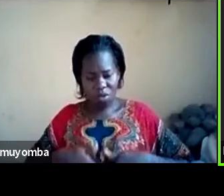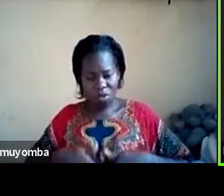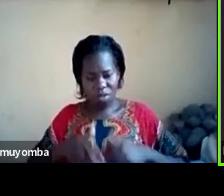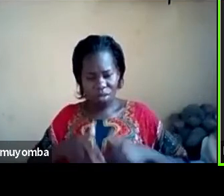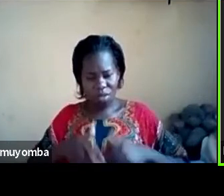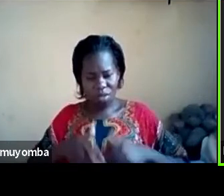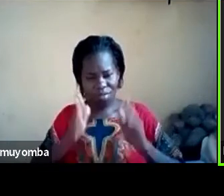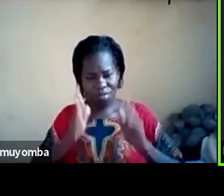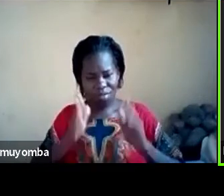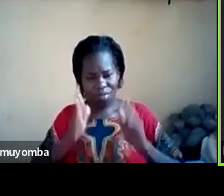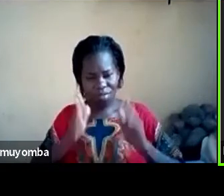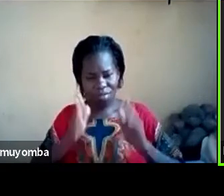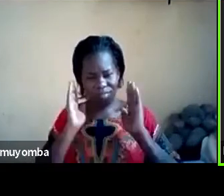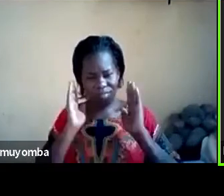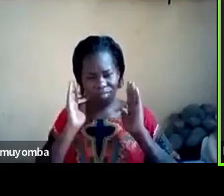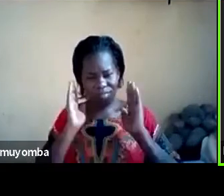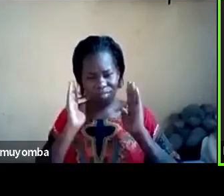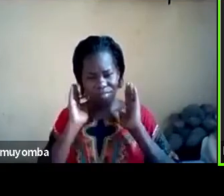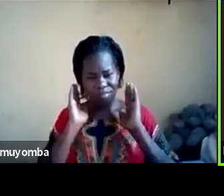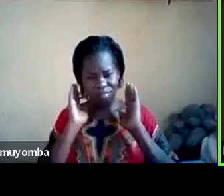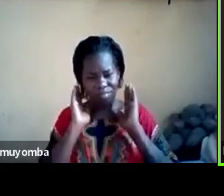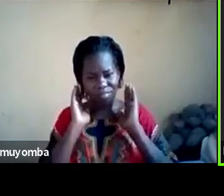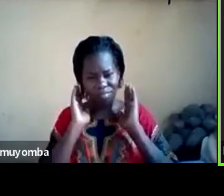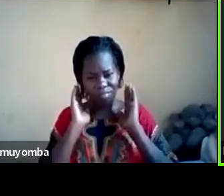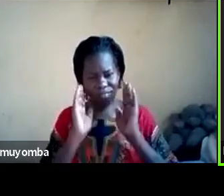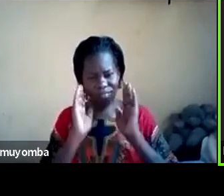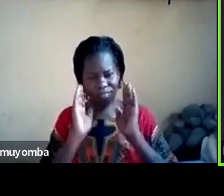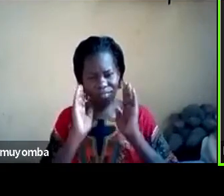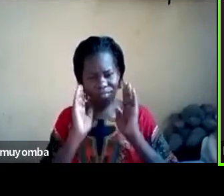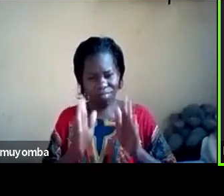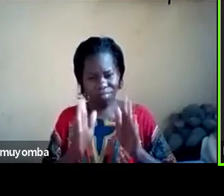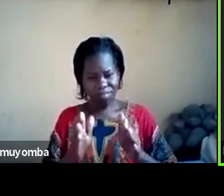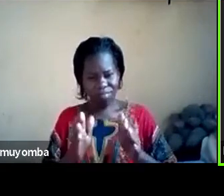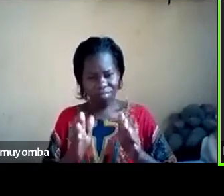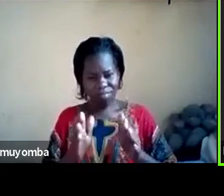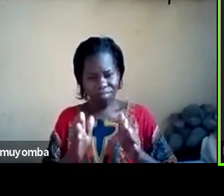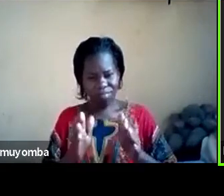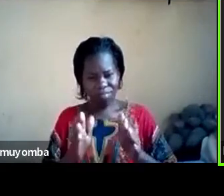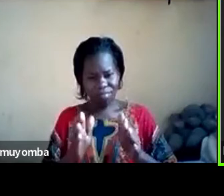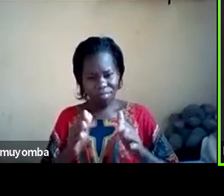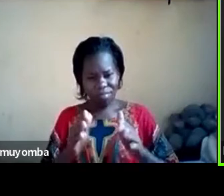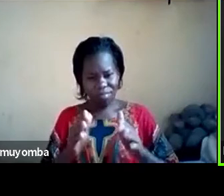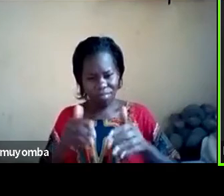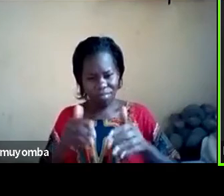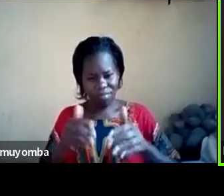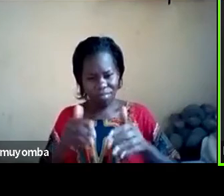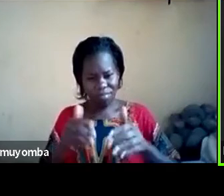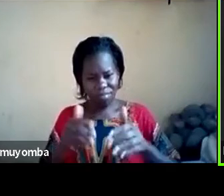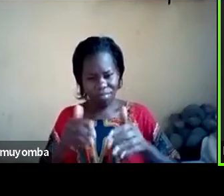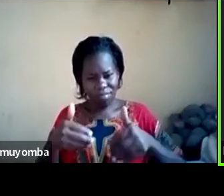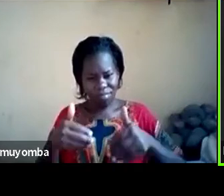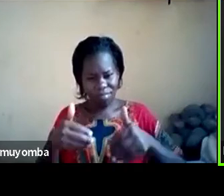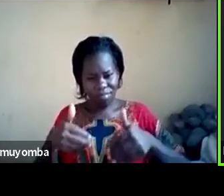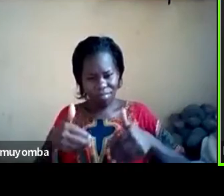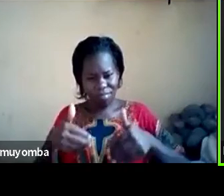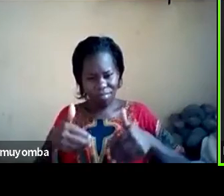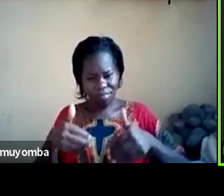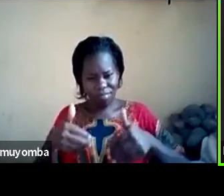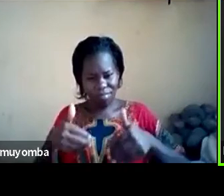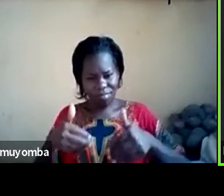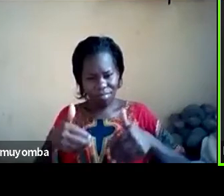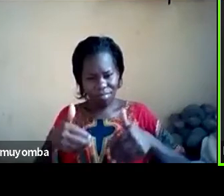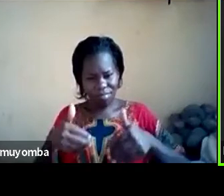minerals. And they are called developmental minerals for one main reason, that they are a key driver to the